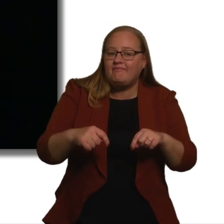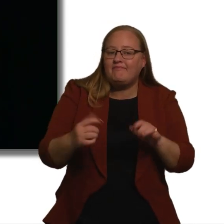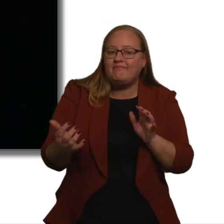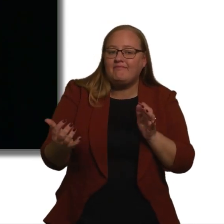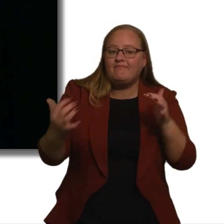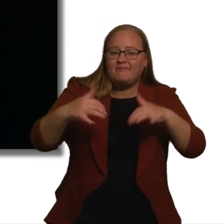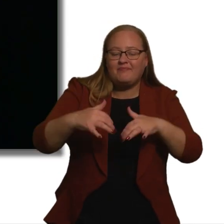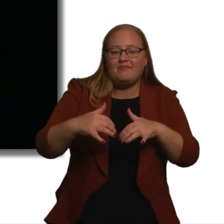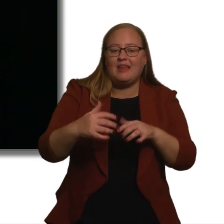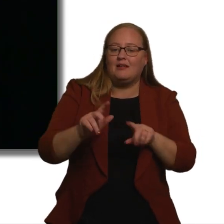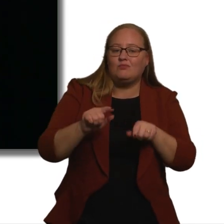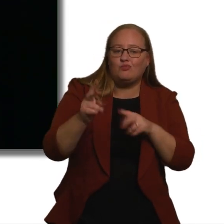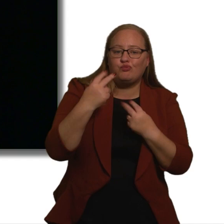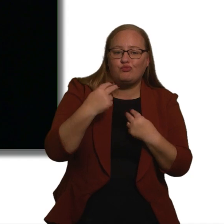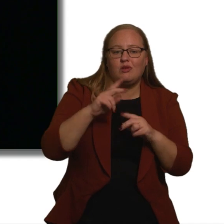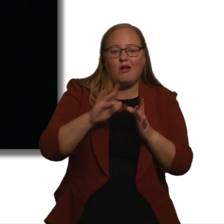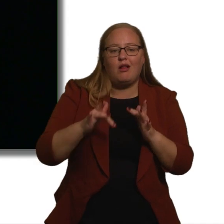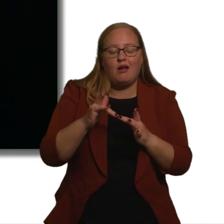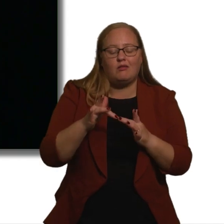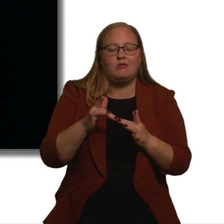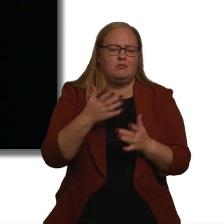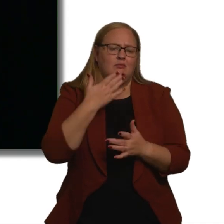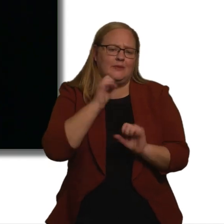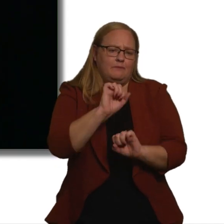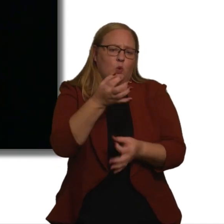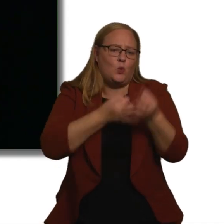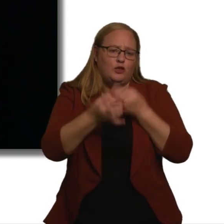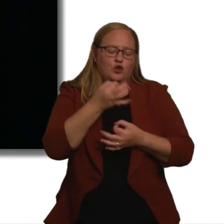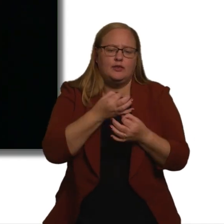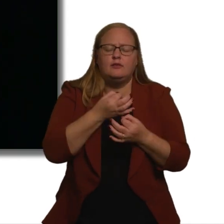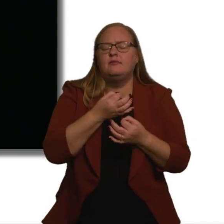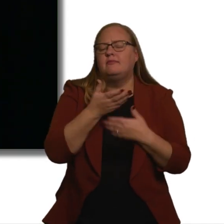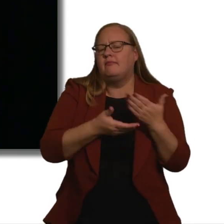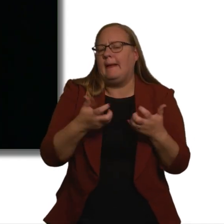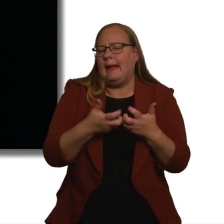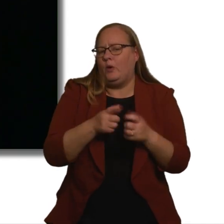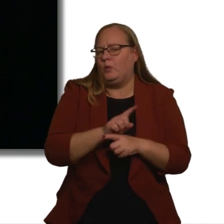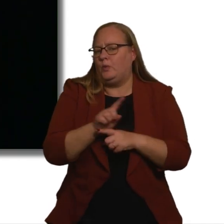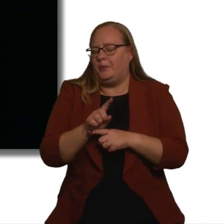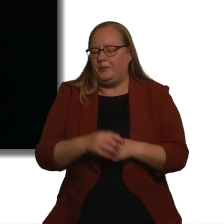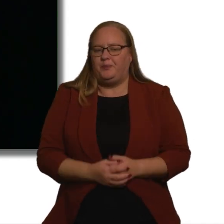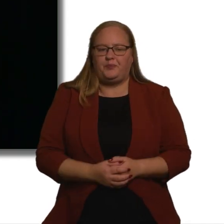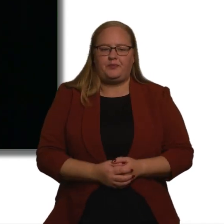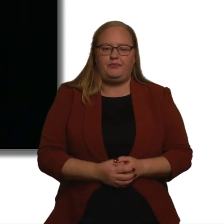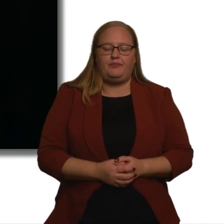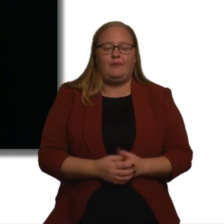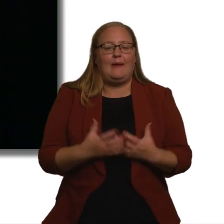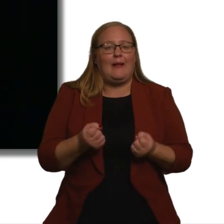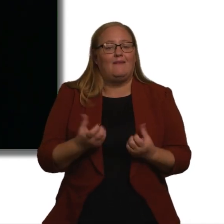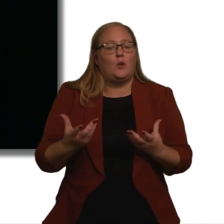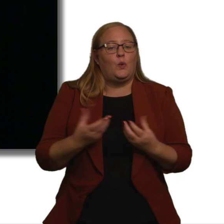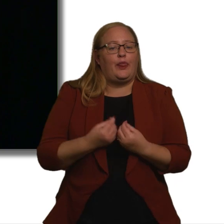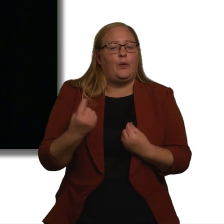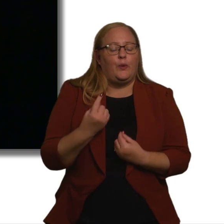do get your questions in and we'll explain how in a moment. So with me here this evening, I'm joined by